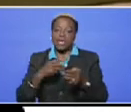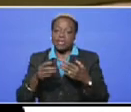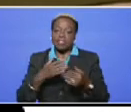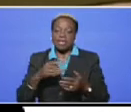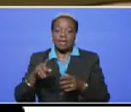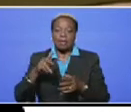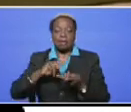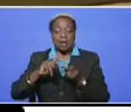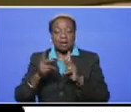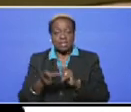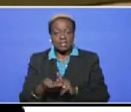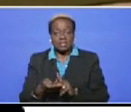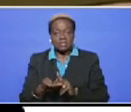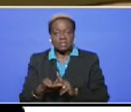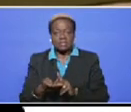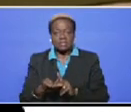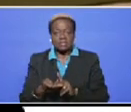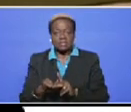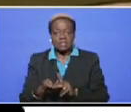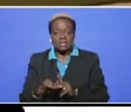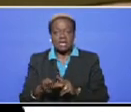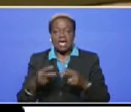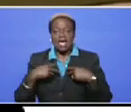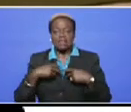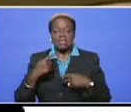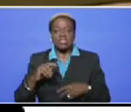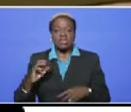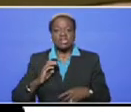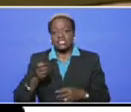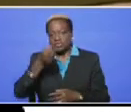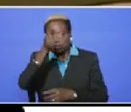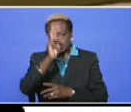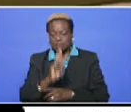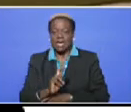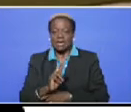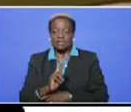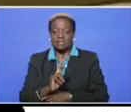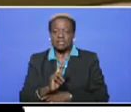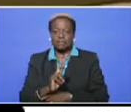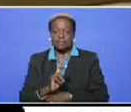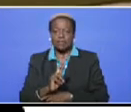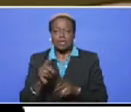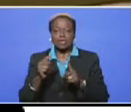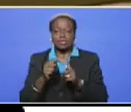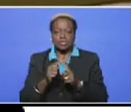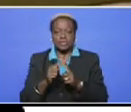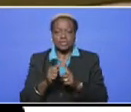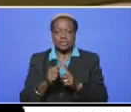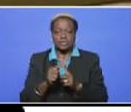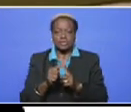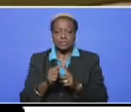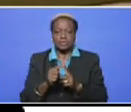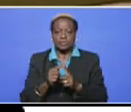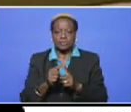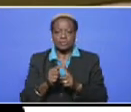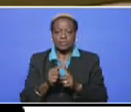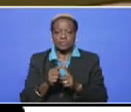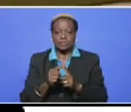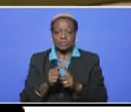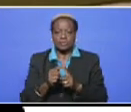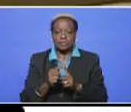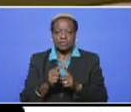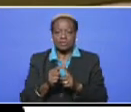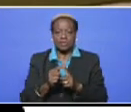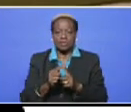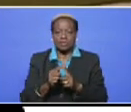the diplomacy, the respect to at least engage with